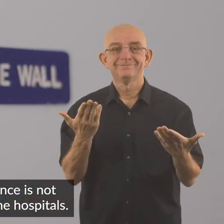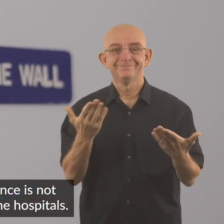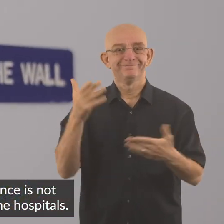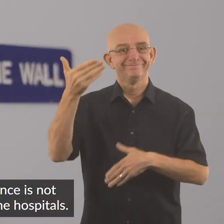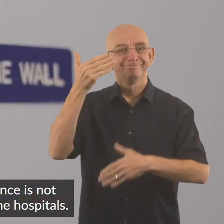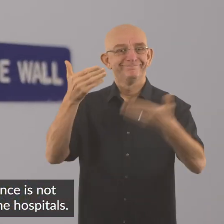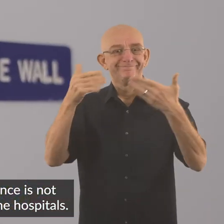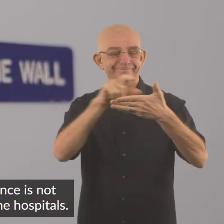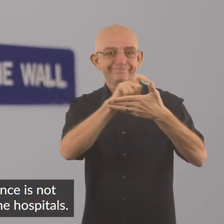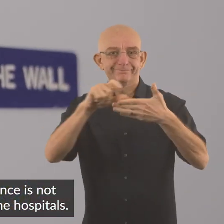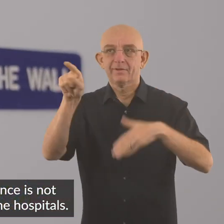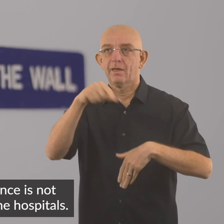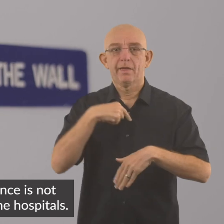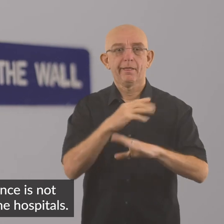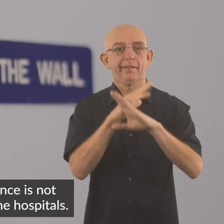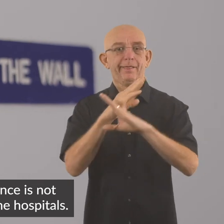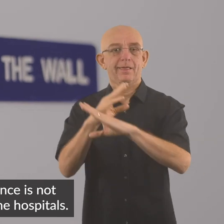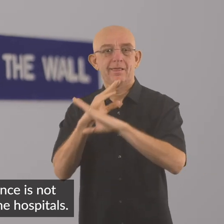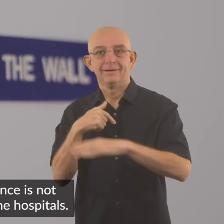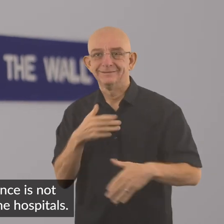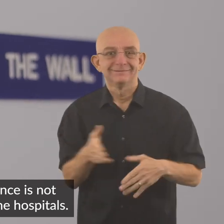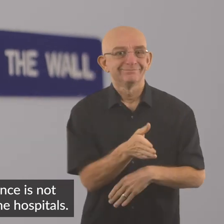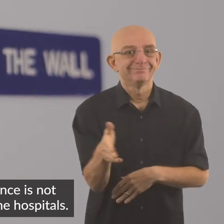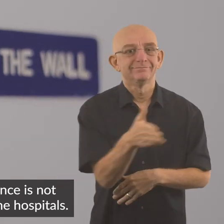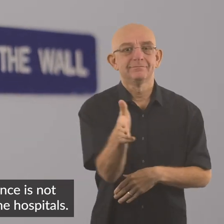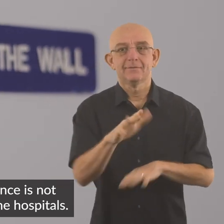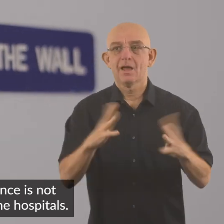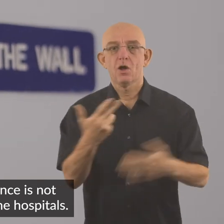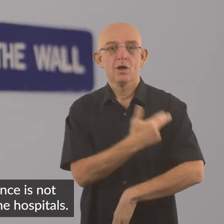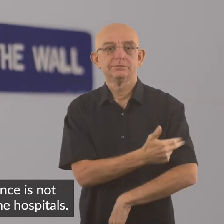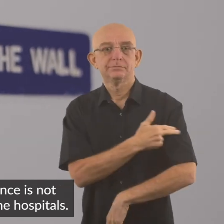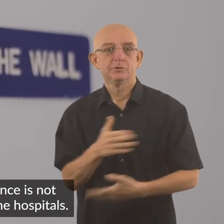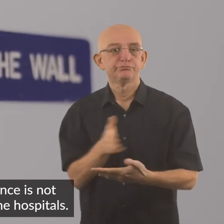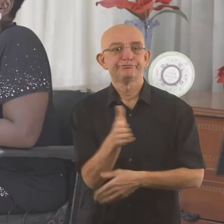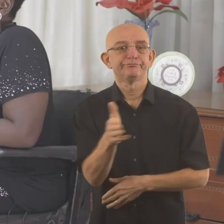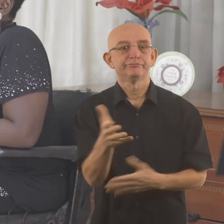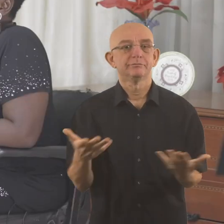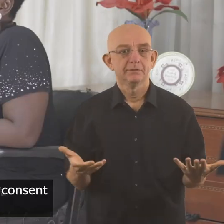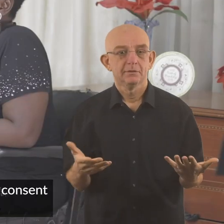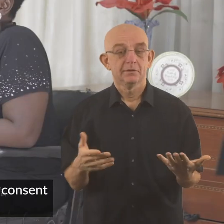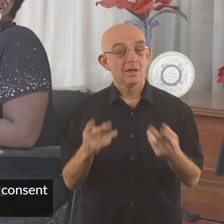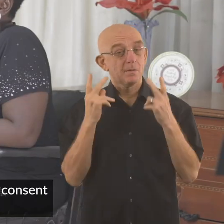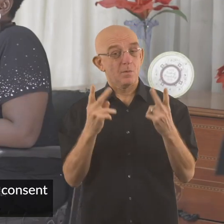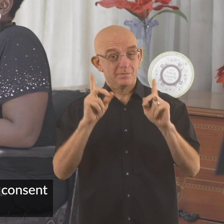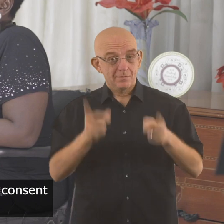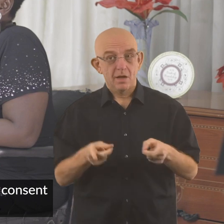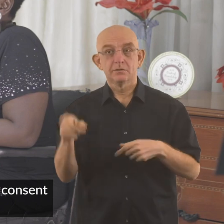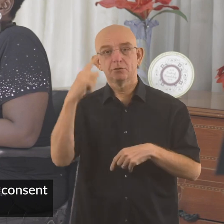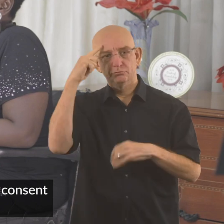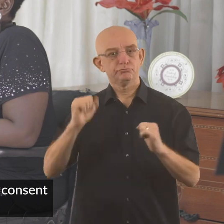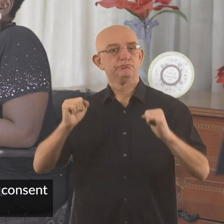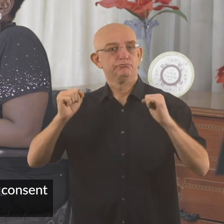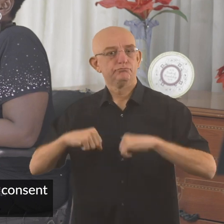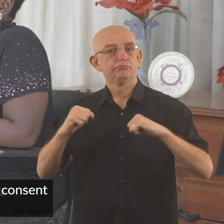barrier I experience is not having proper signage in the hospitals. It's also important